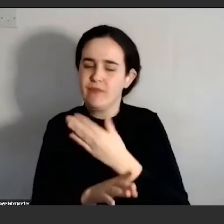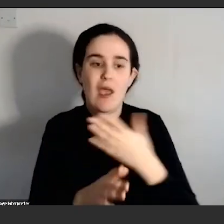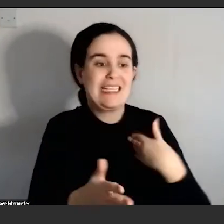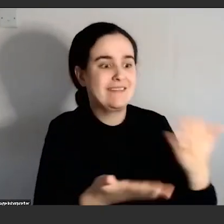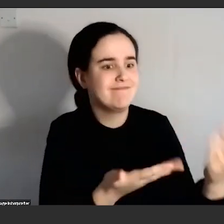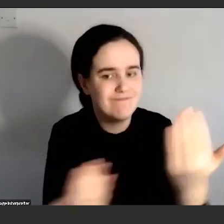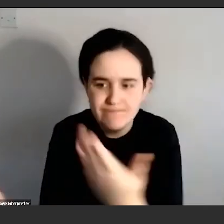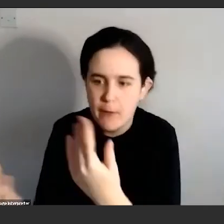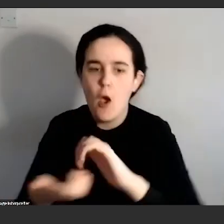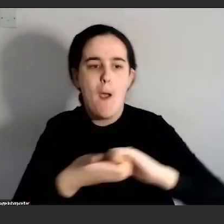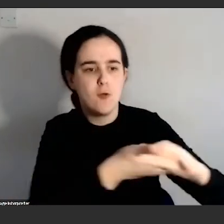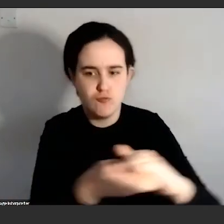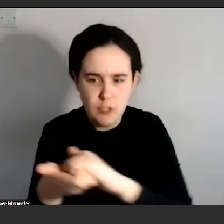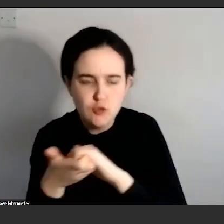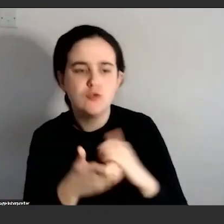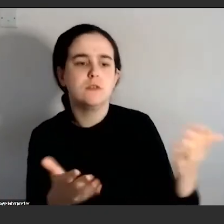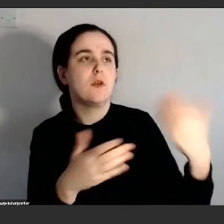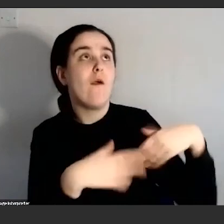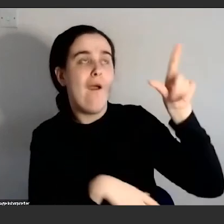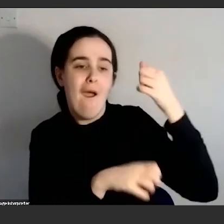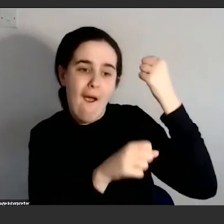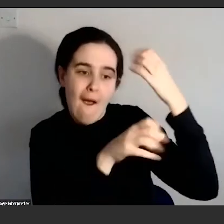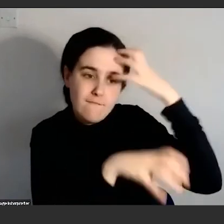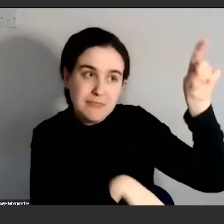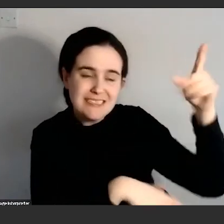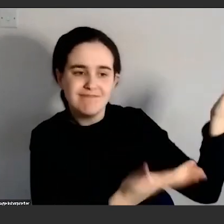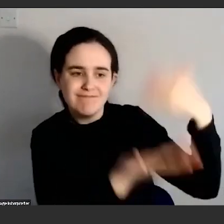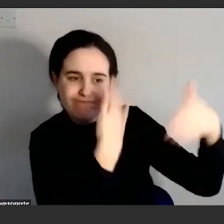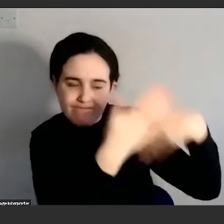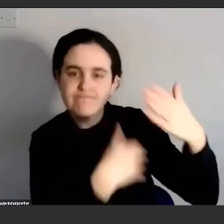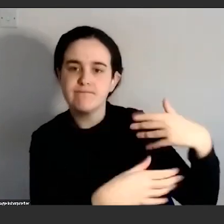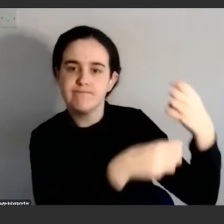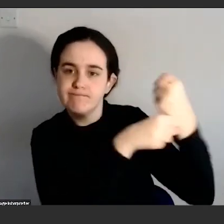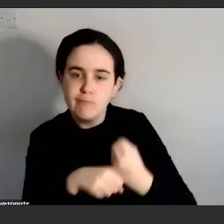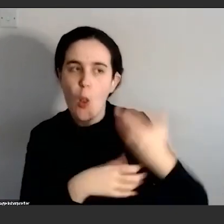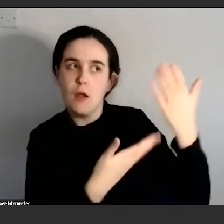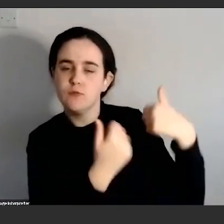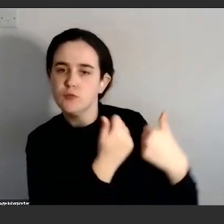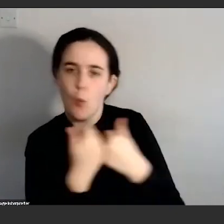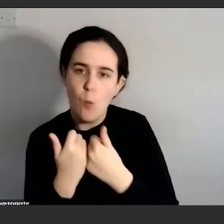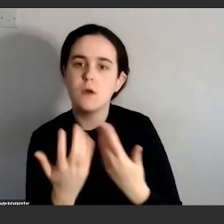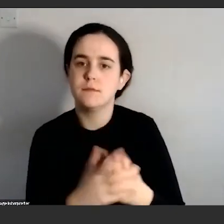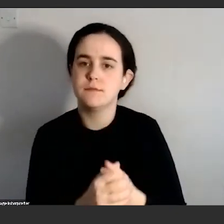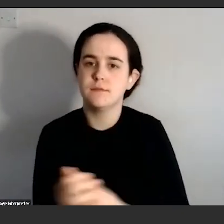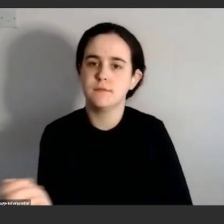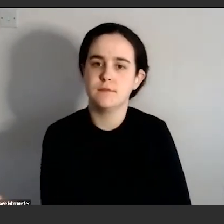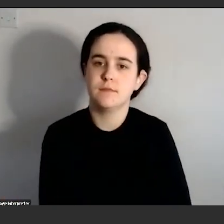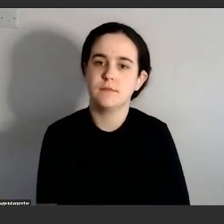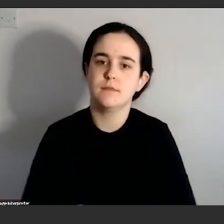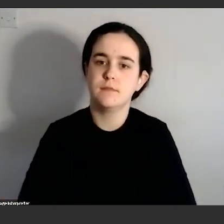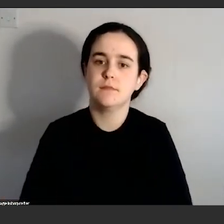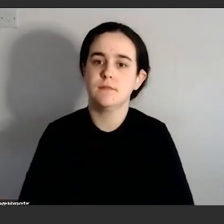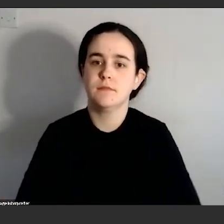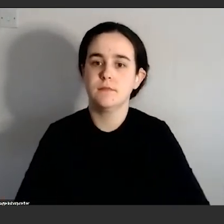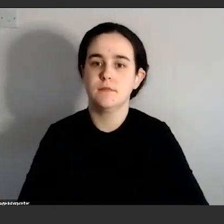commitments, and then celebrate successes. So this is a concrete way how we can change something. So we call